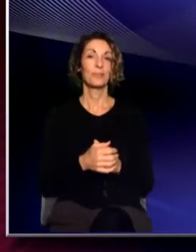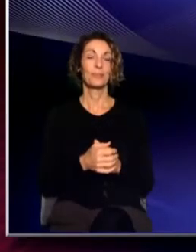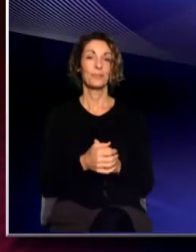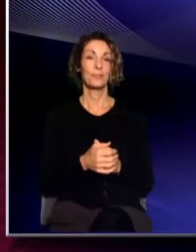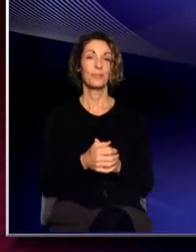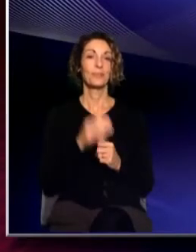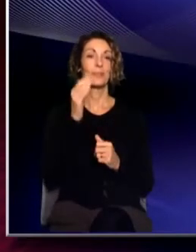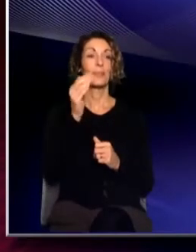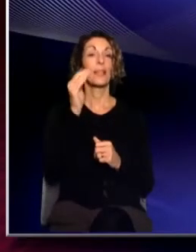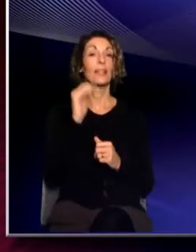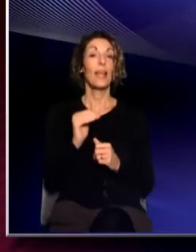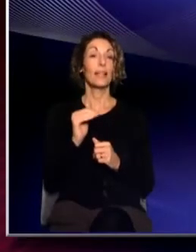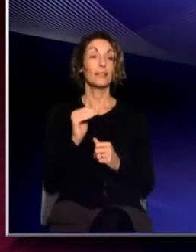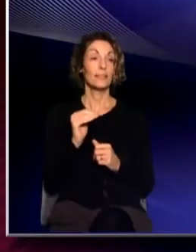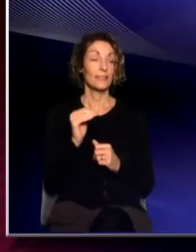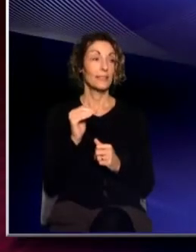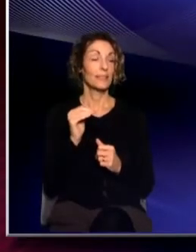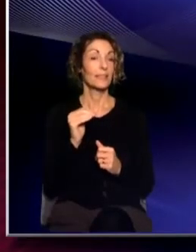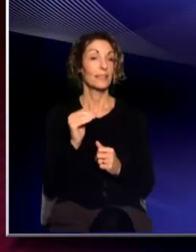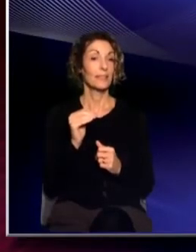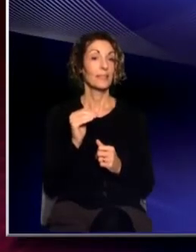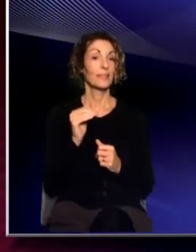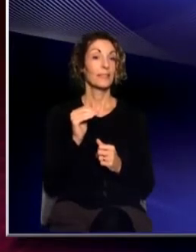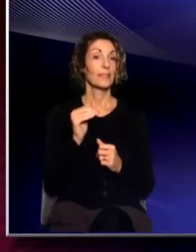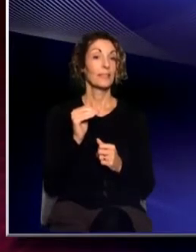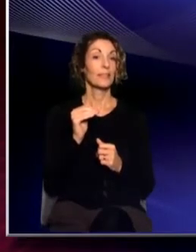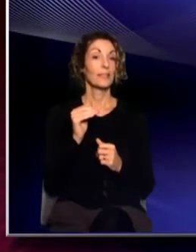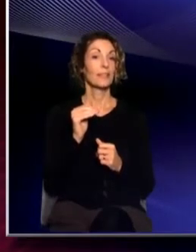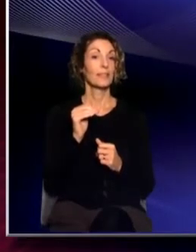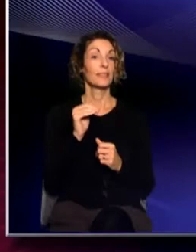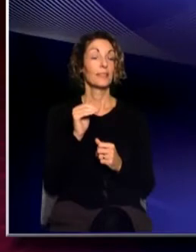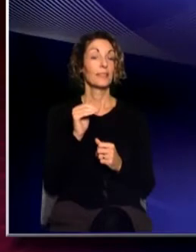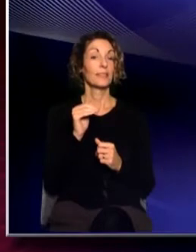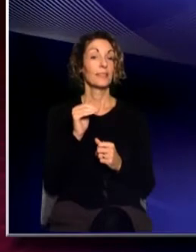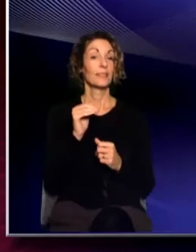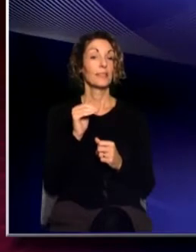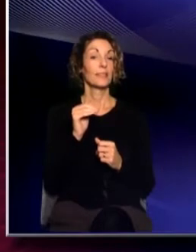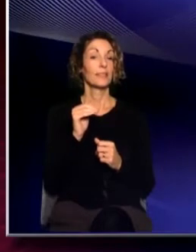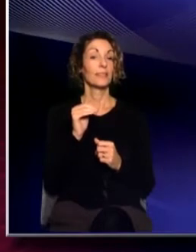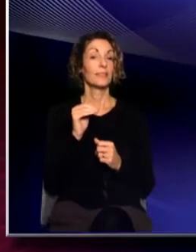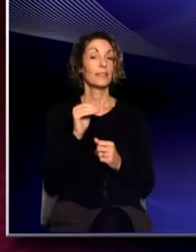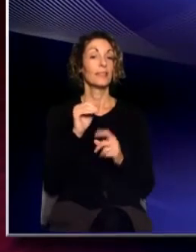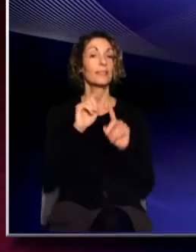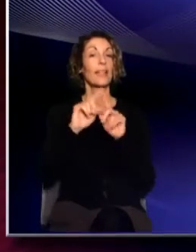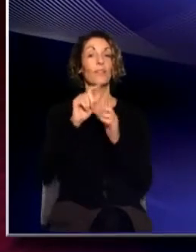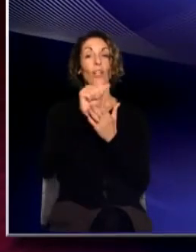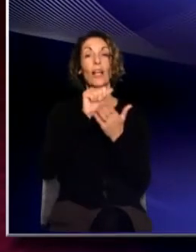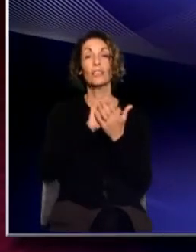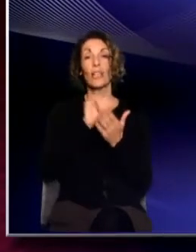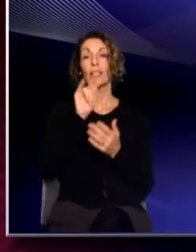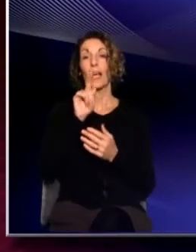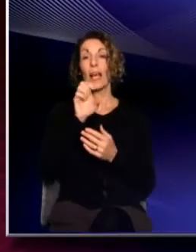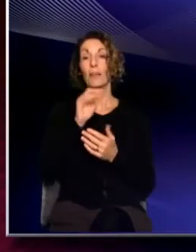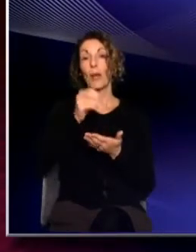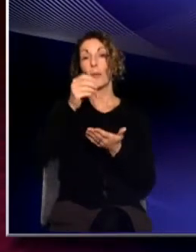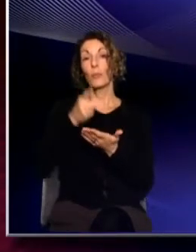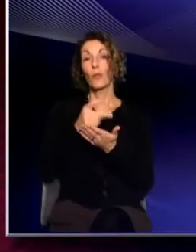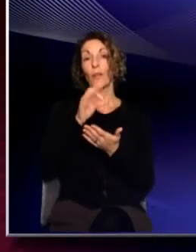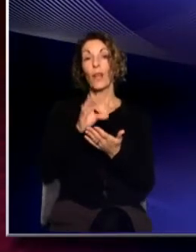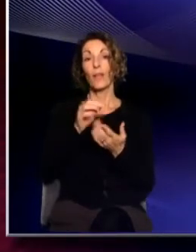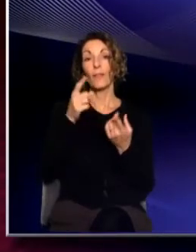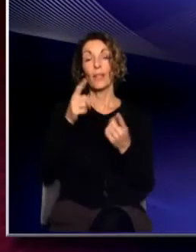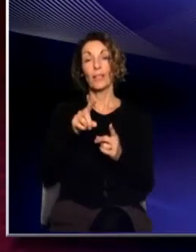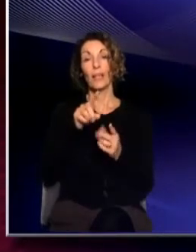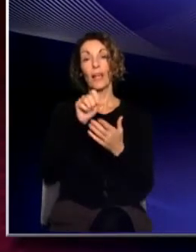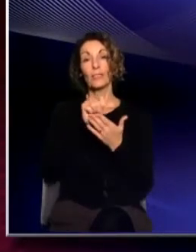So next we're moving to consent agenda items. Approval of consent agenda, consistent with board policy to